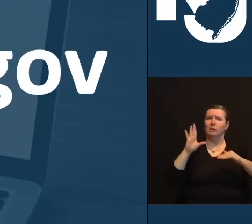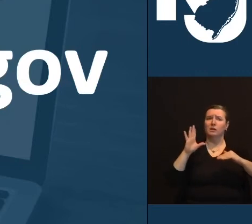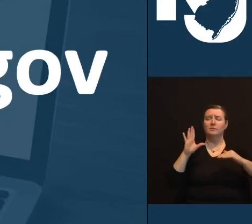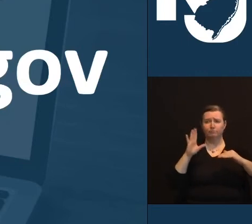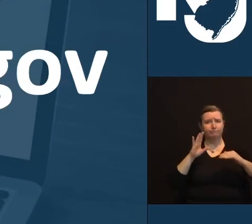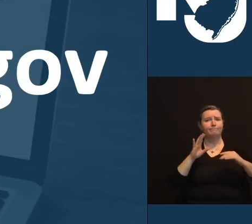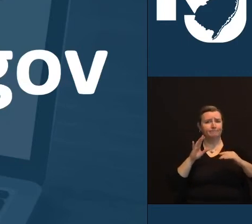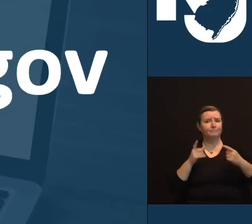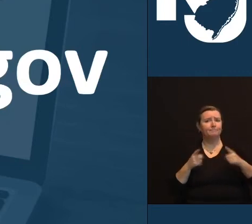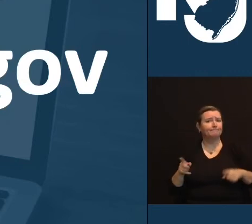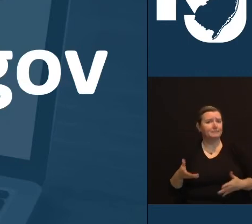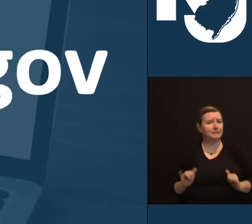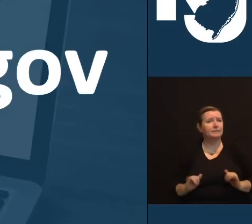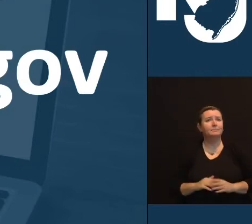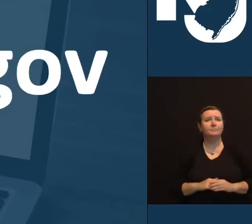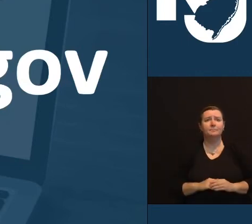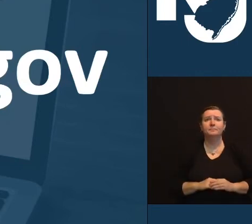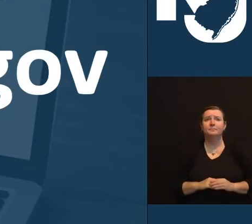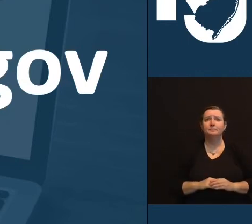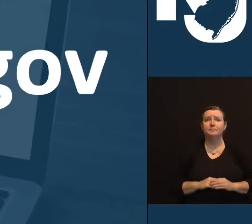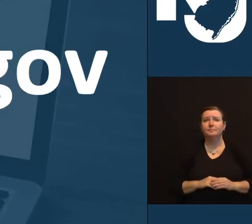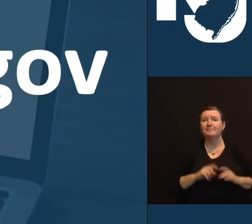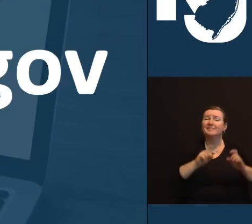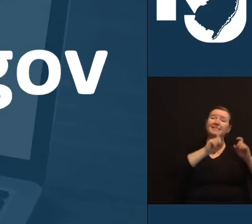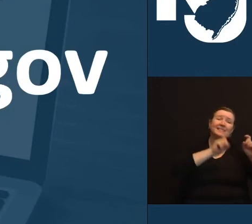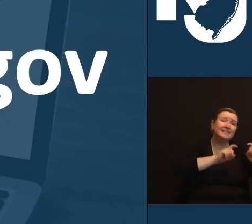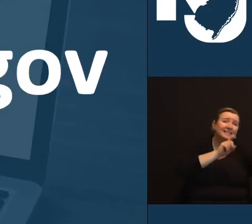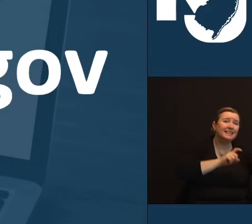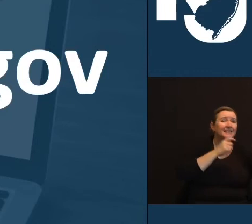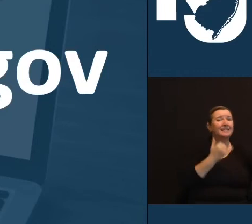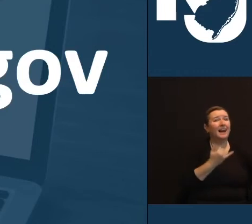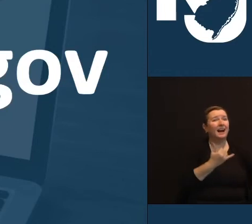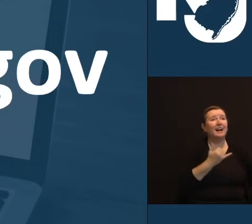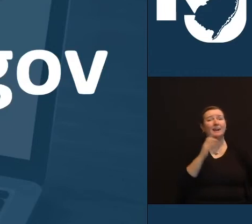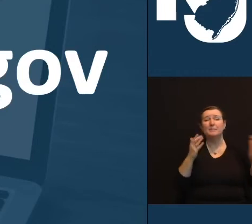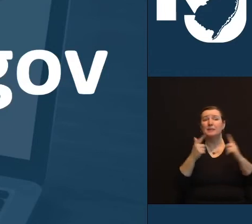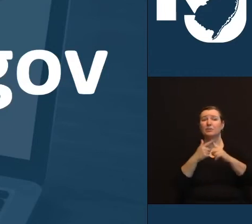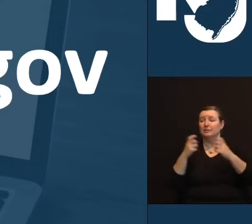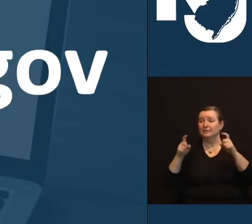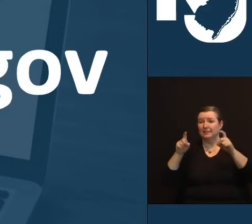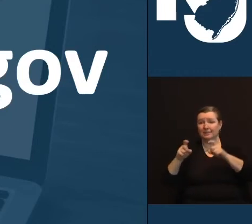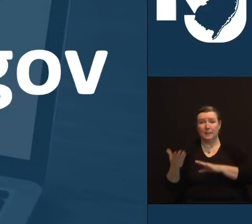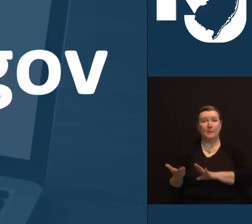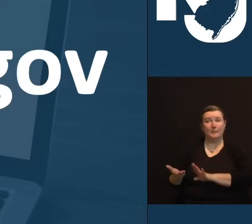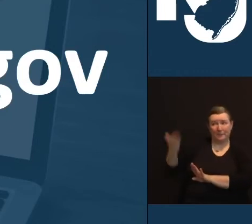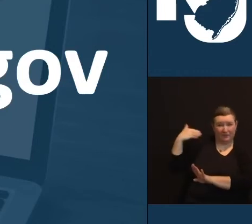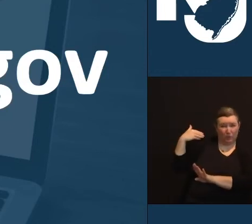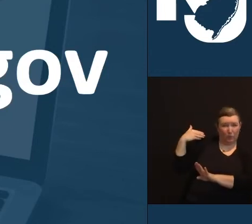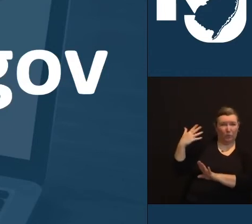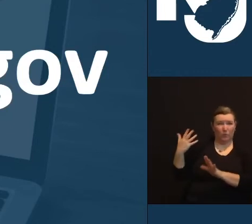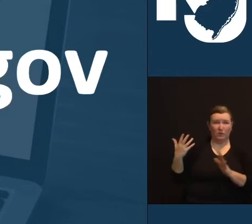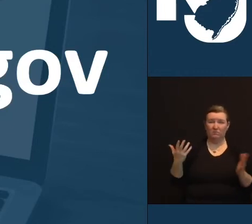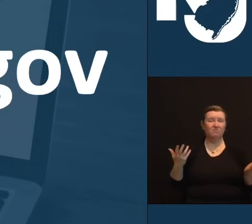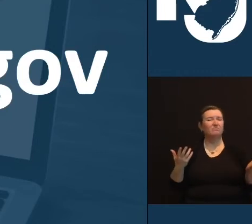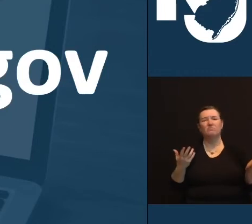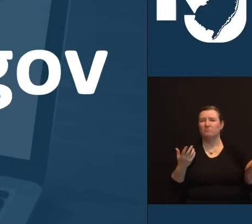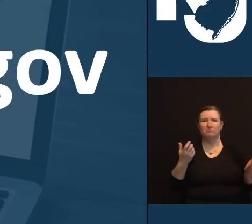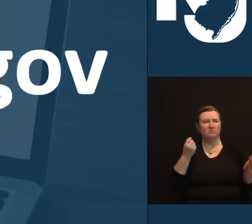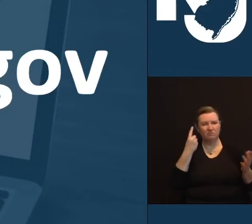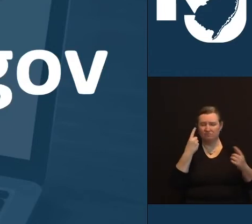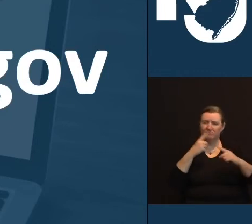well, what's your testing like today versus what it was like 8 or 9 months ago? What's the denominator? We know what the numerator is. That's